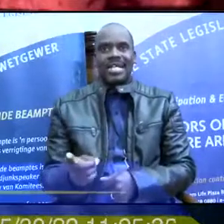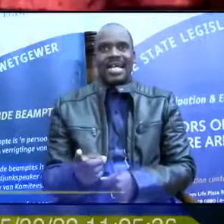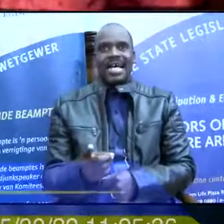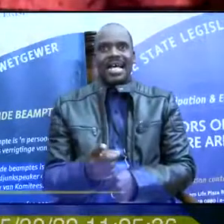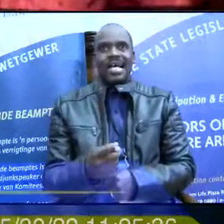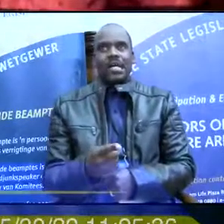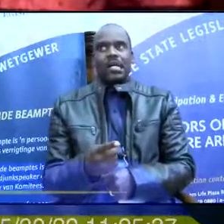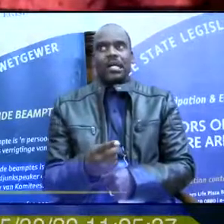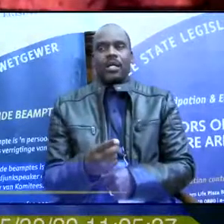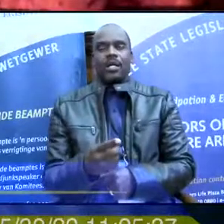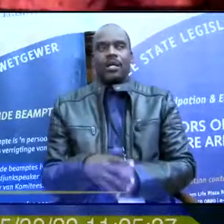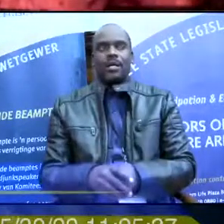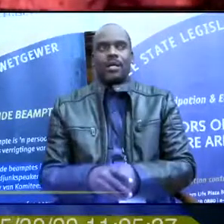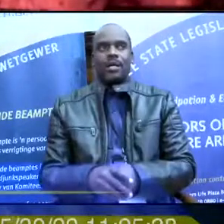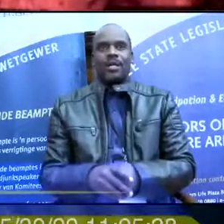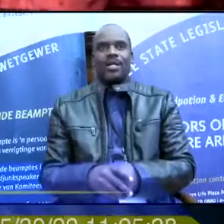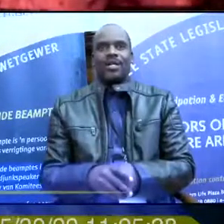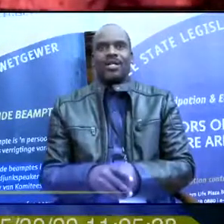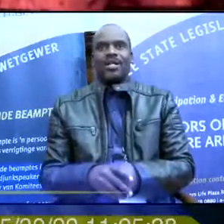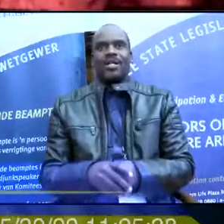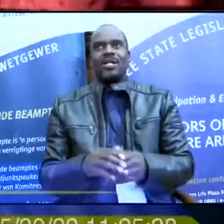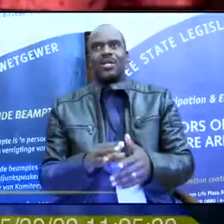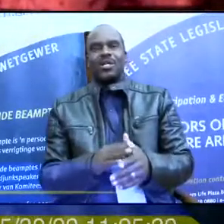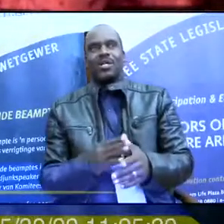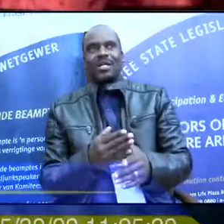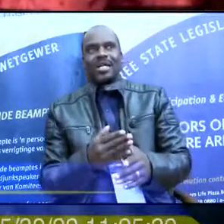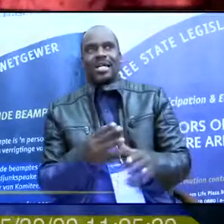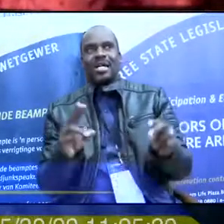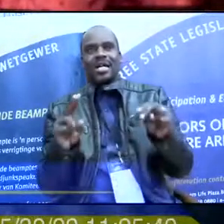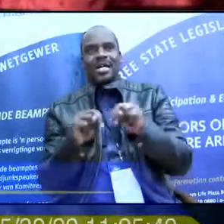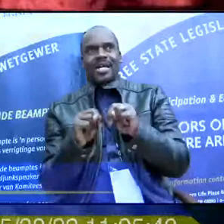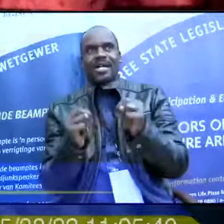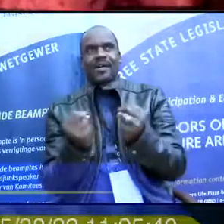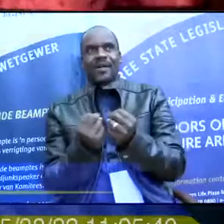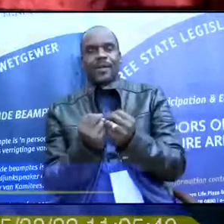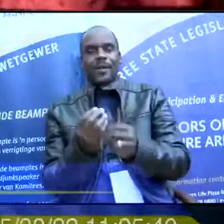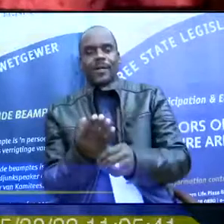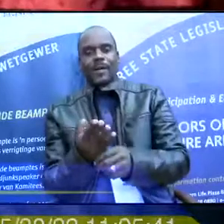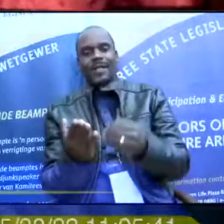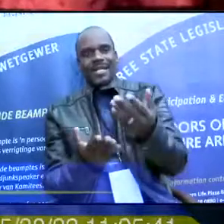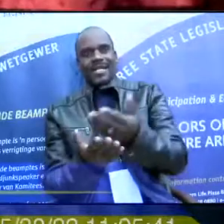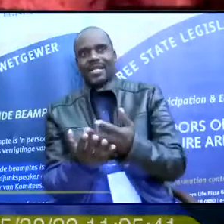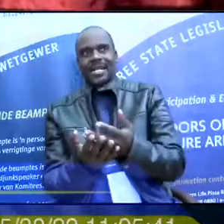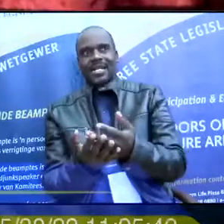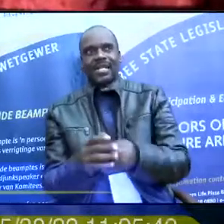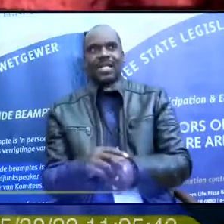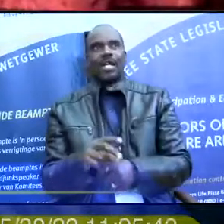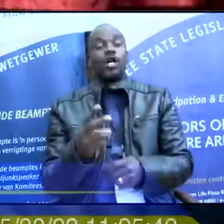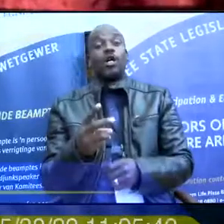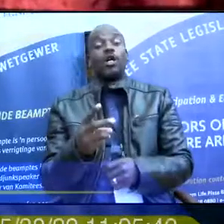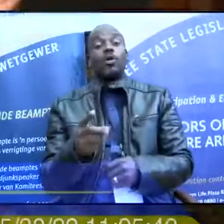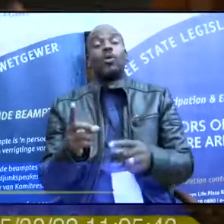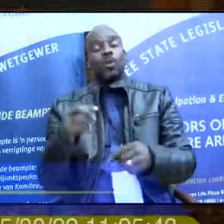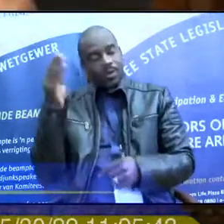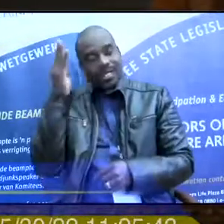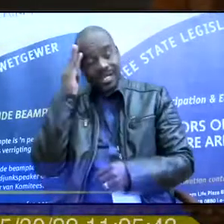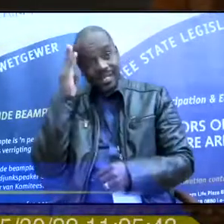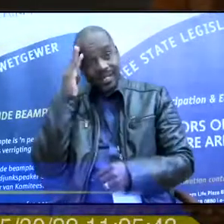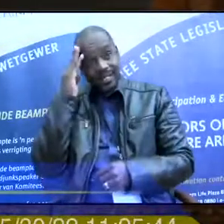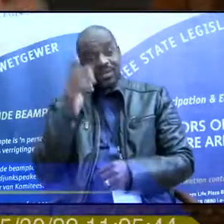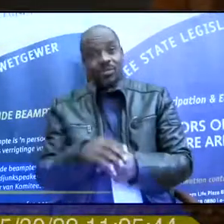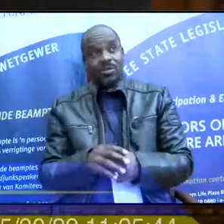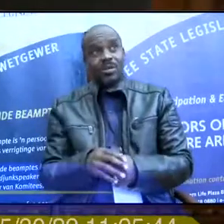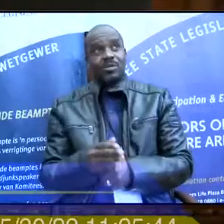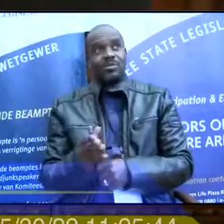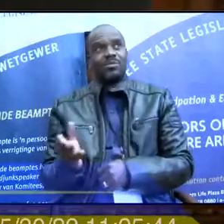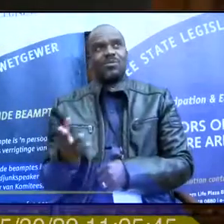grants that can deal with water we've got the national department of water and sanitation we do know that we've got maintenance